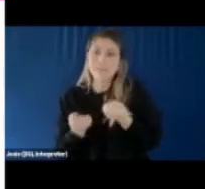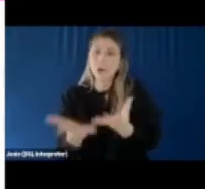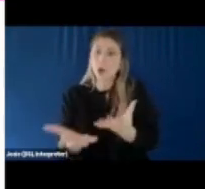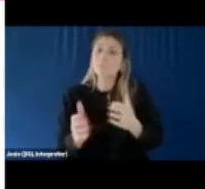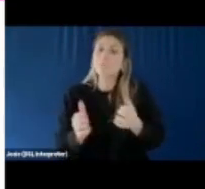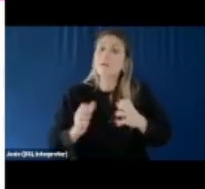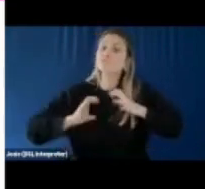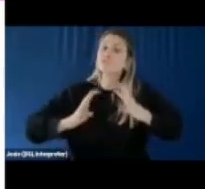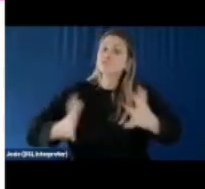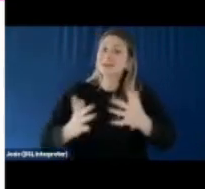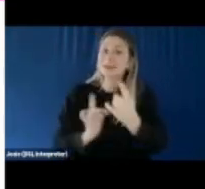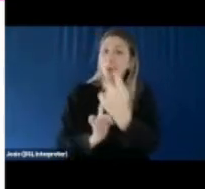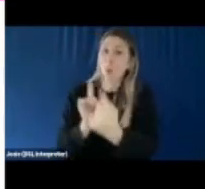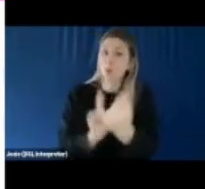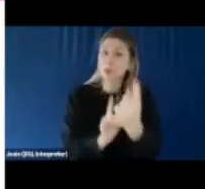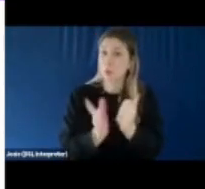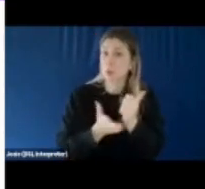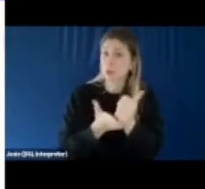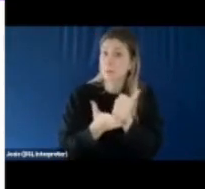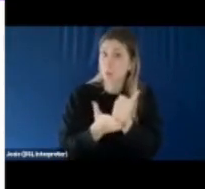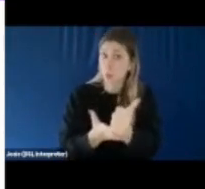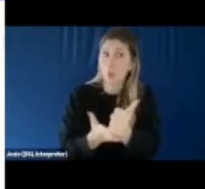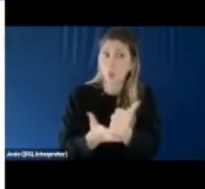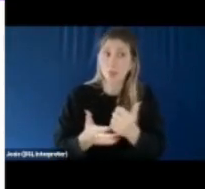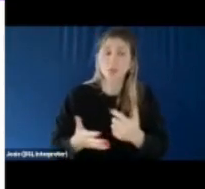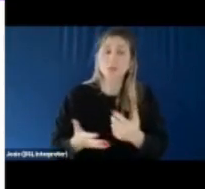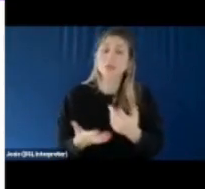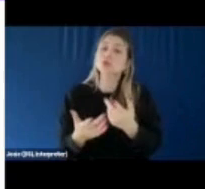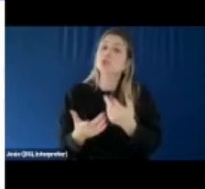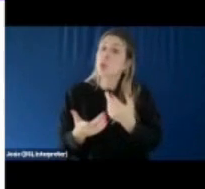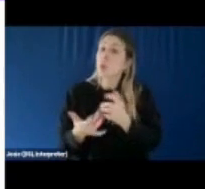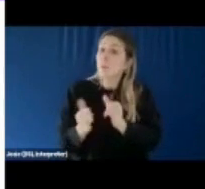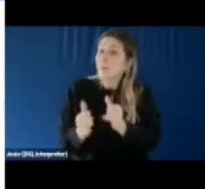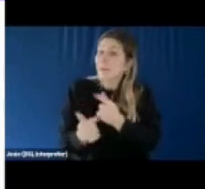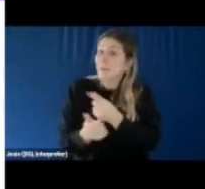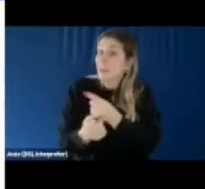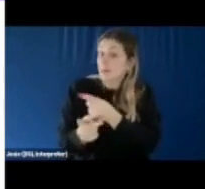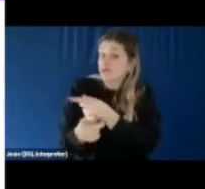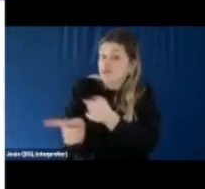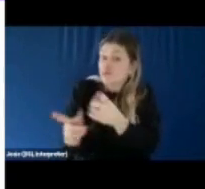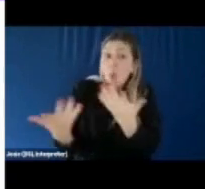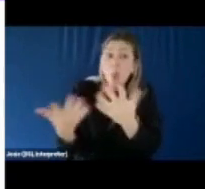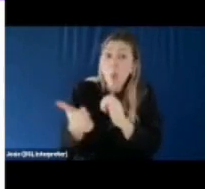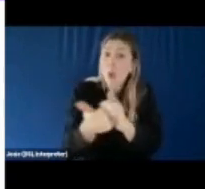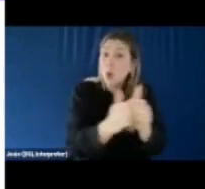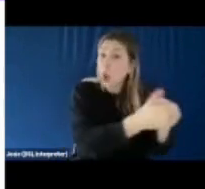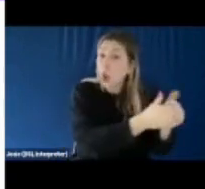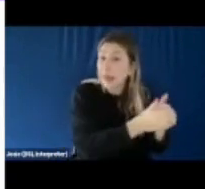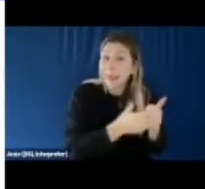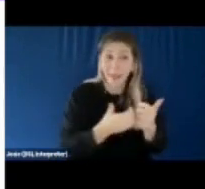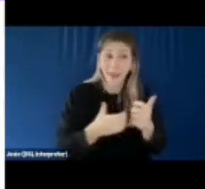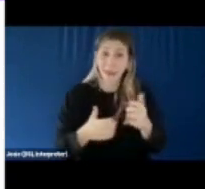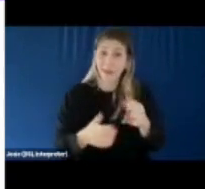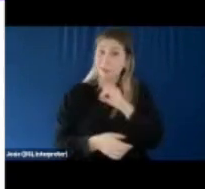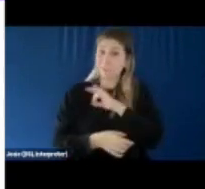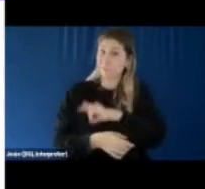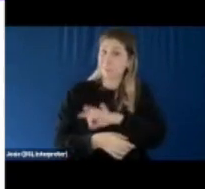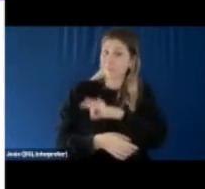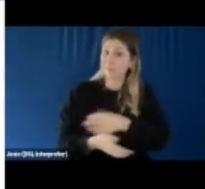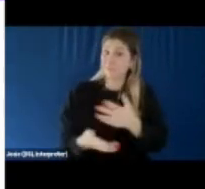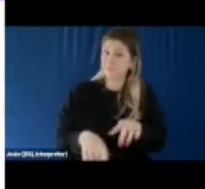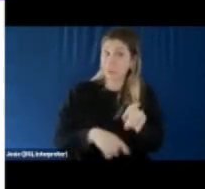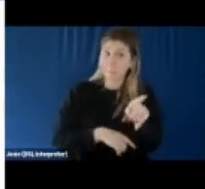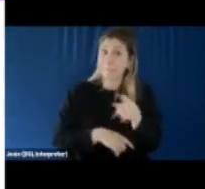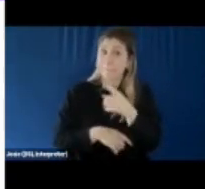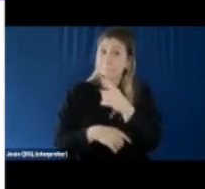at the Digital Culture Network. If you think yourself or a colleague might benefit from that, or you just want to talk to someone,